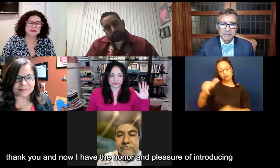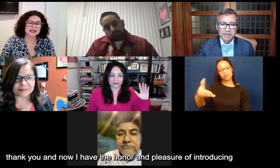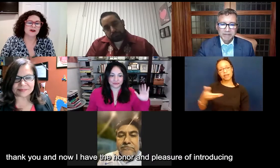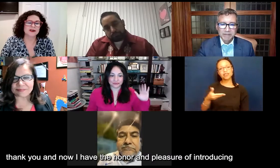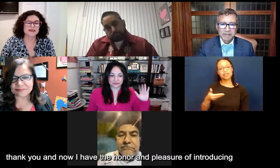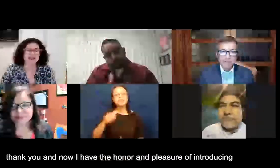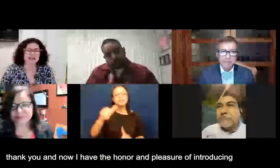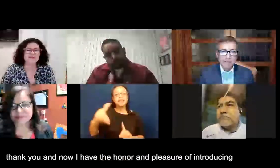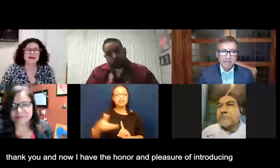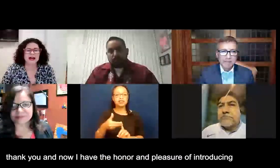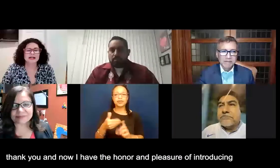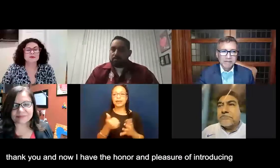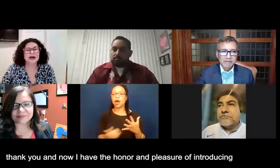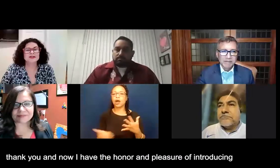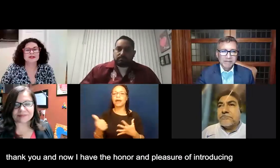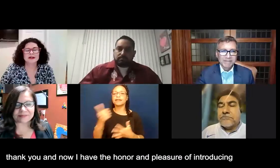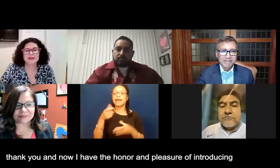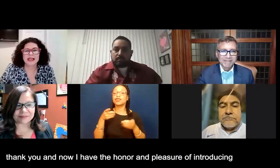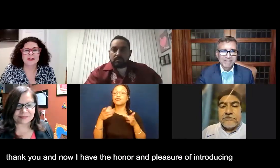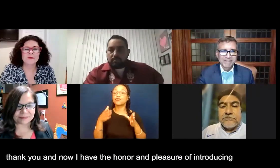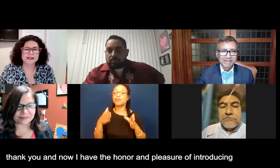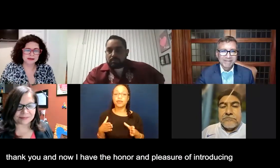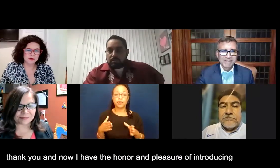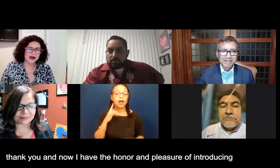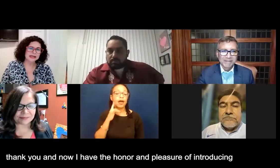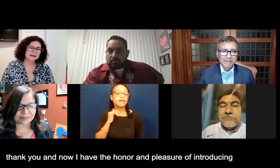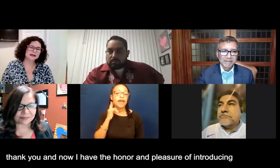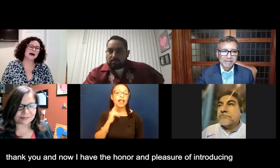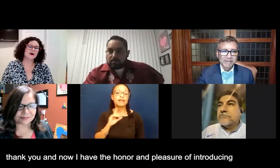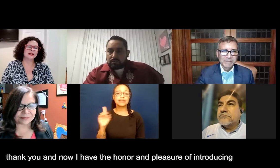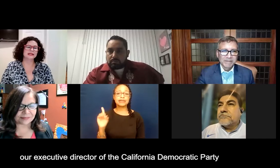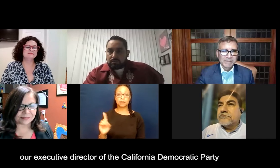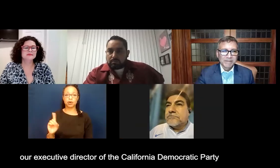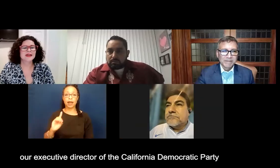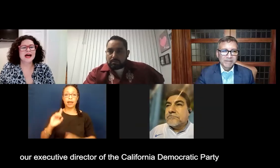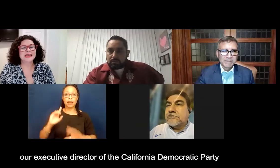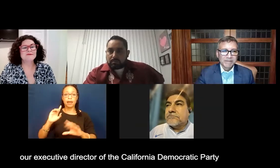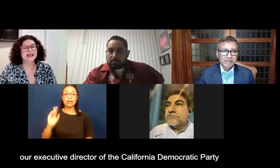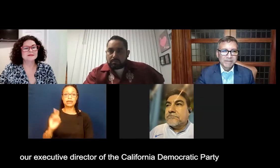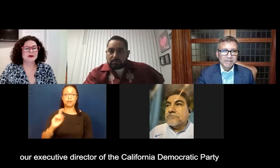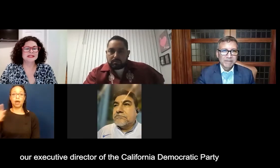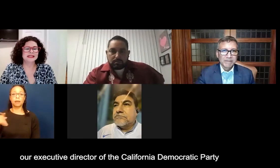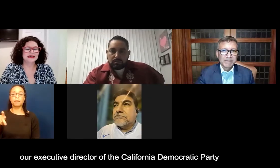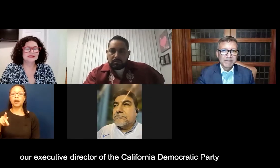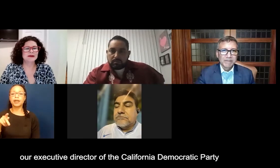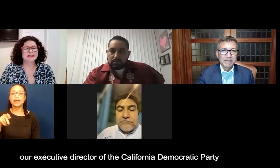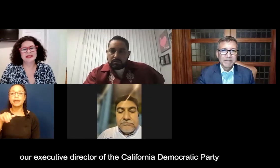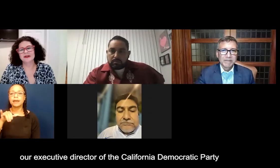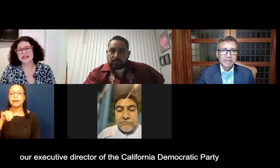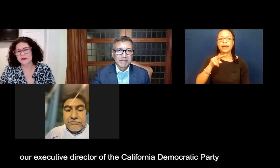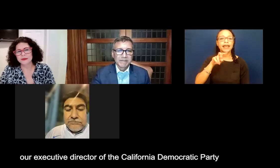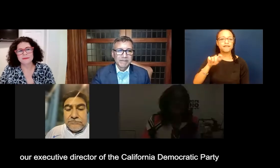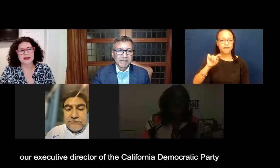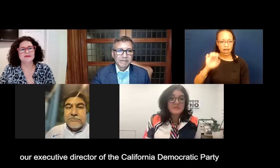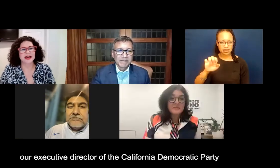introducing our executive director of the California Democratic Party, Yvette Martinez. And I want to